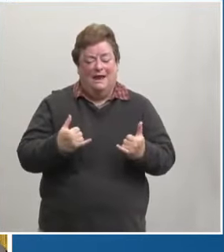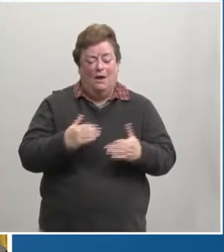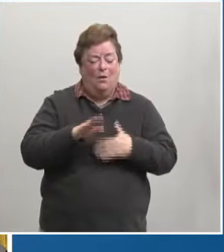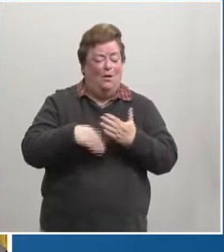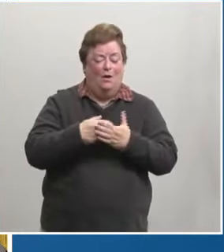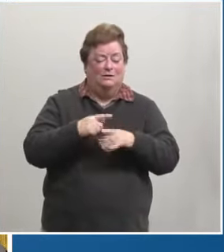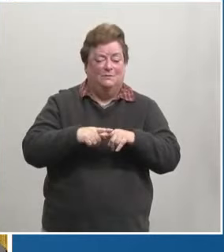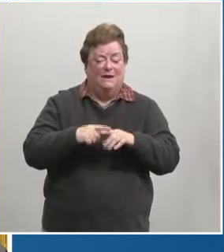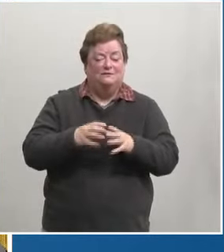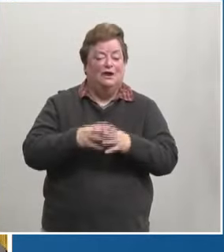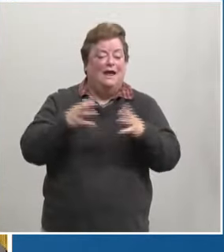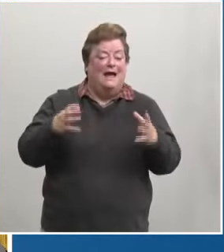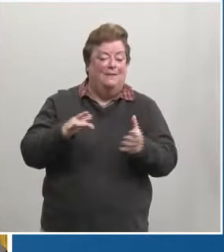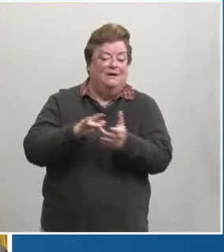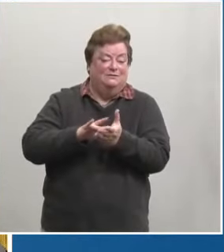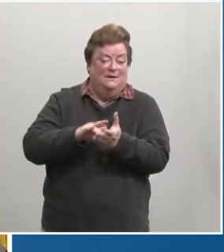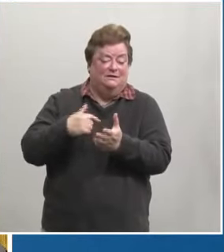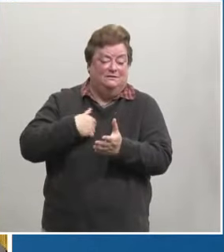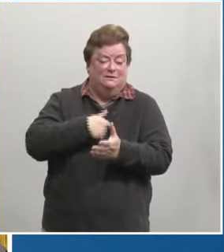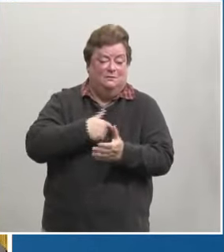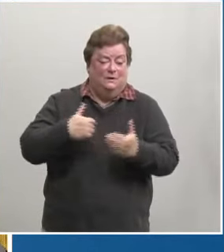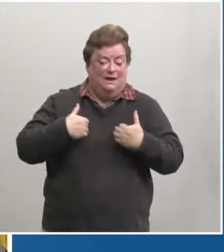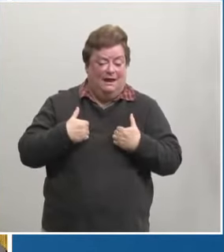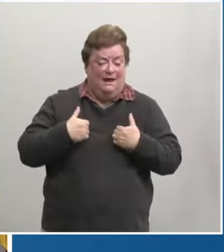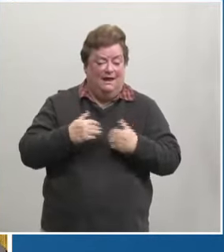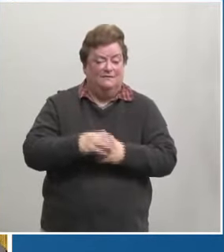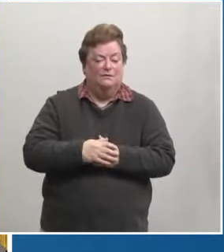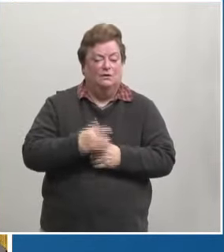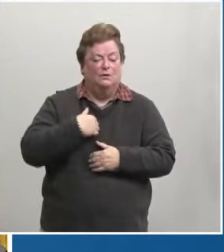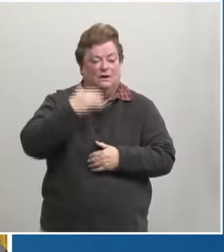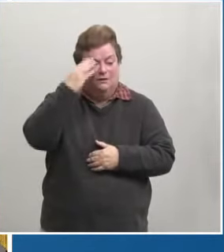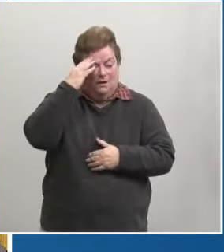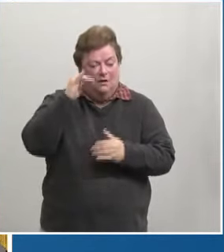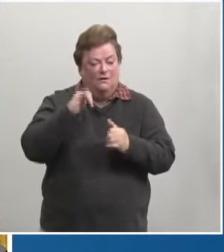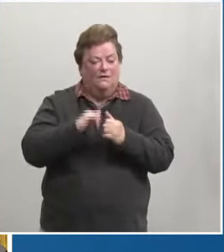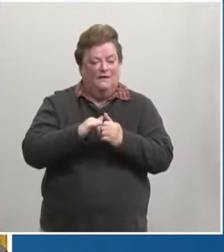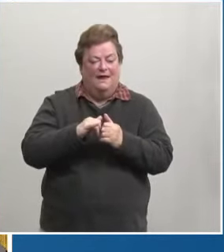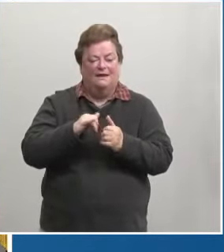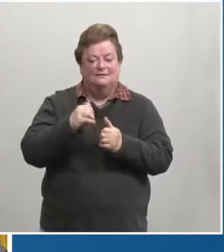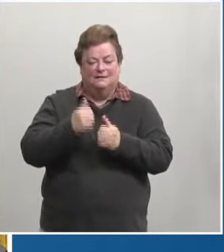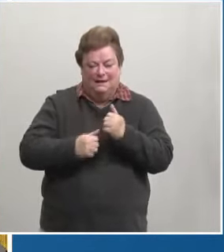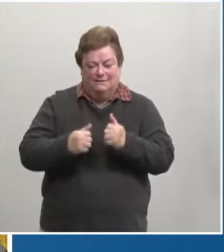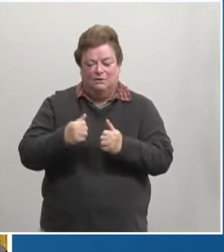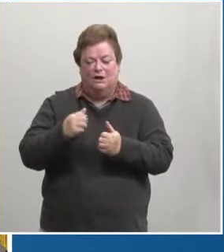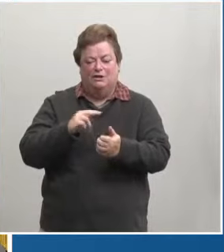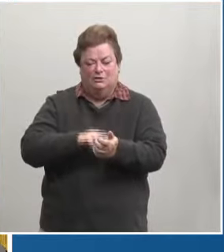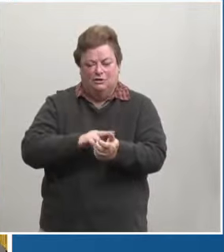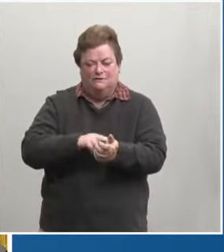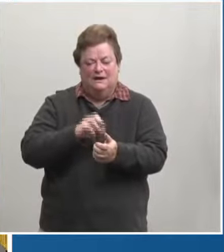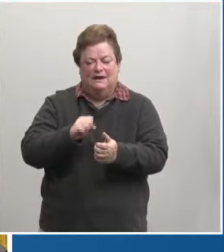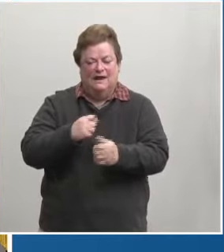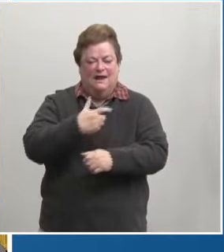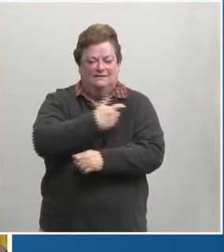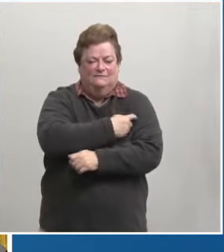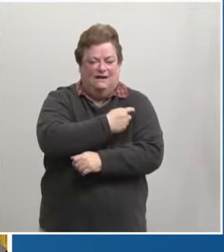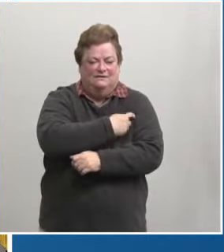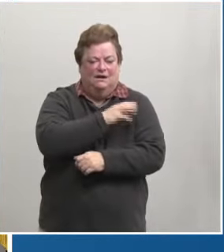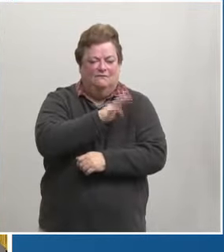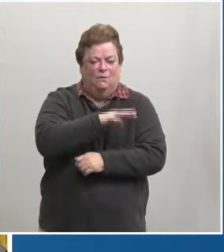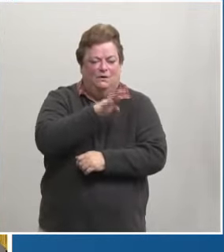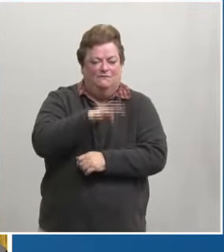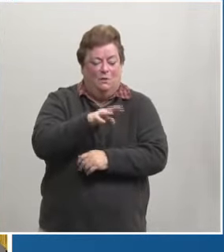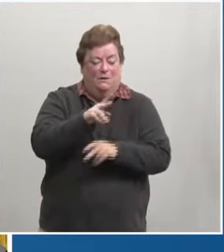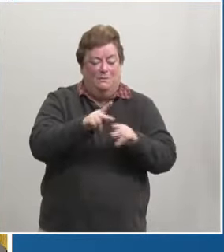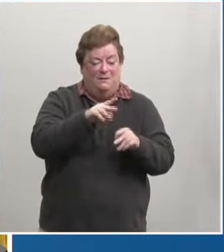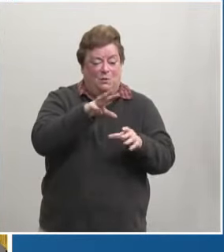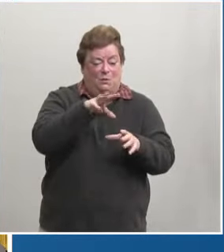we have. But we do know that every one of our nurses can vaccinate at least 44 individuals in an